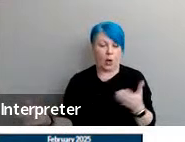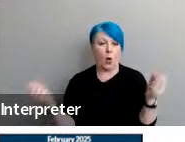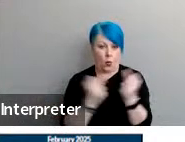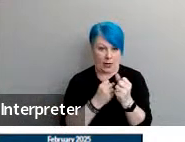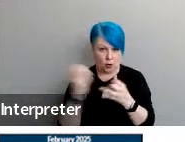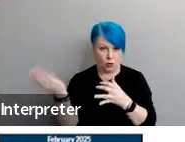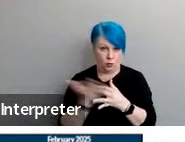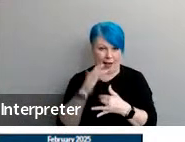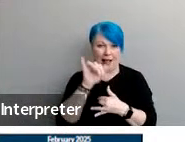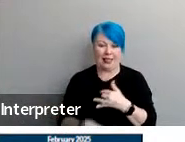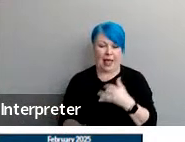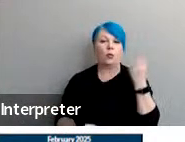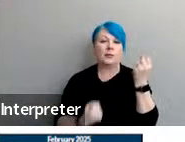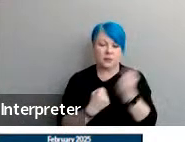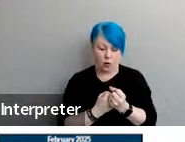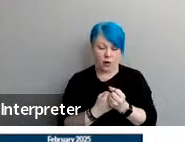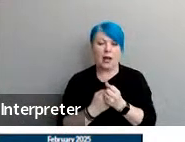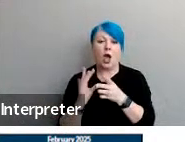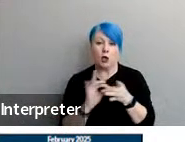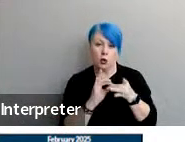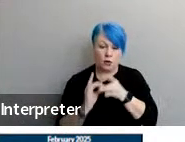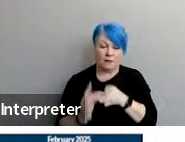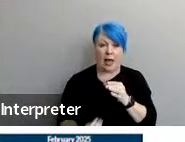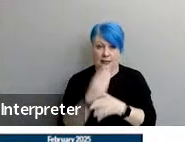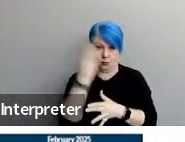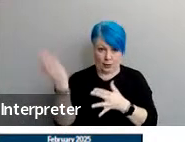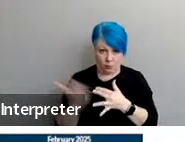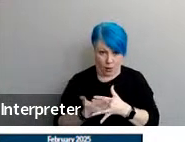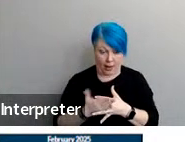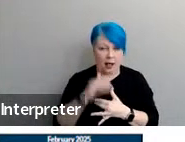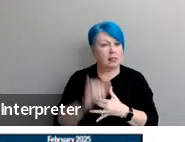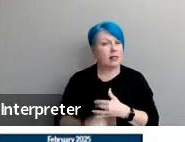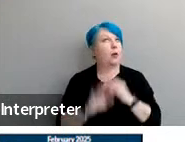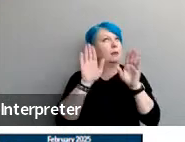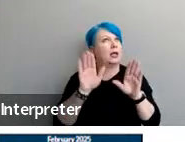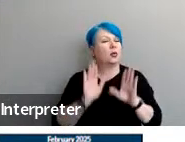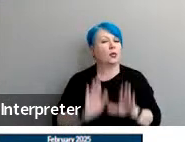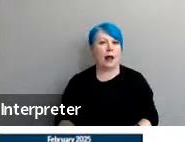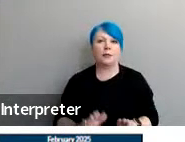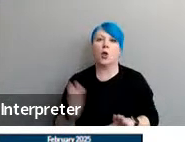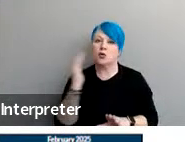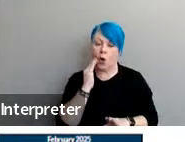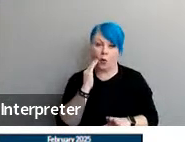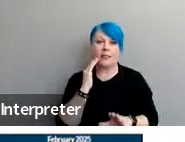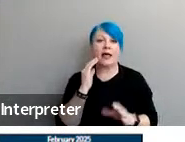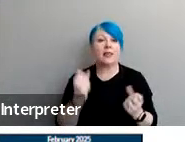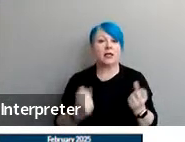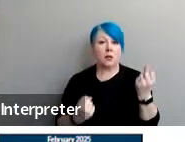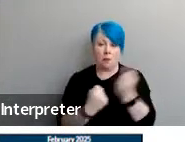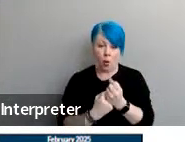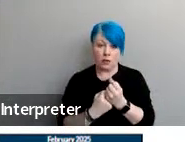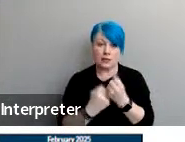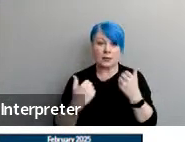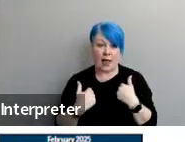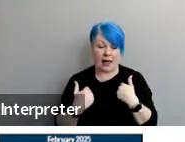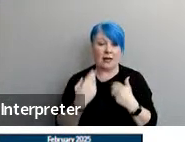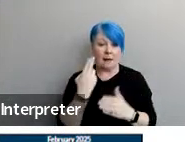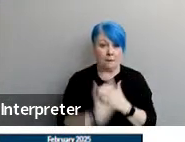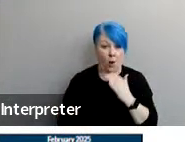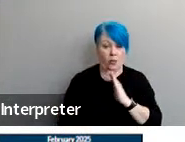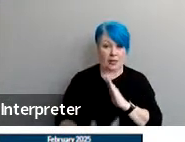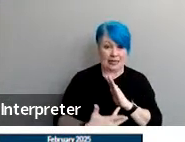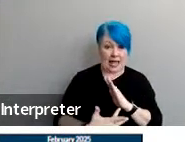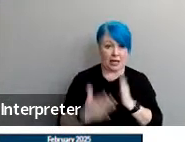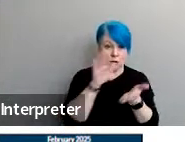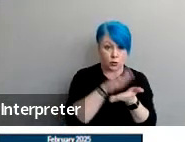be supported. Unified spring break would be incredible, knowing that the supports that we have in both of our technical